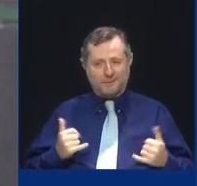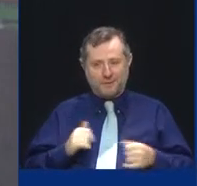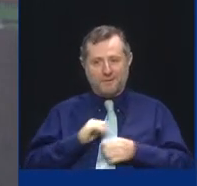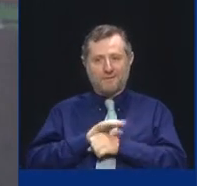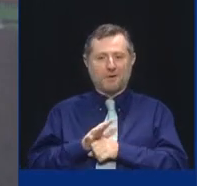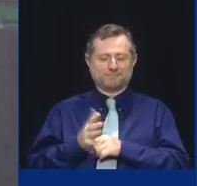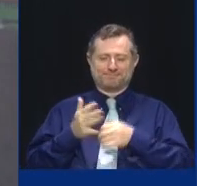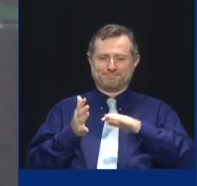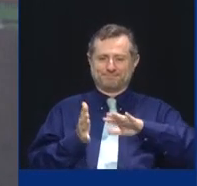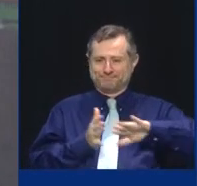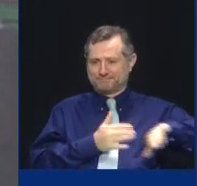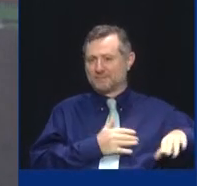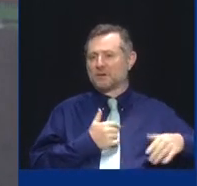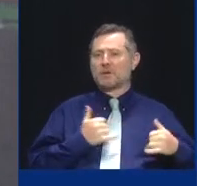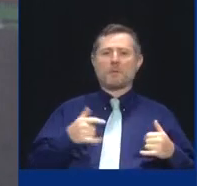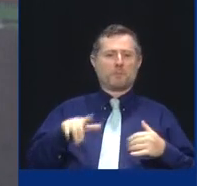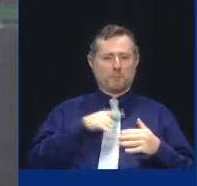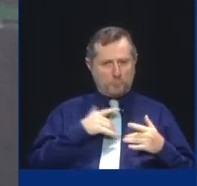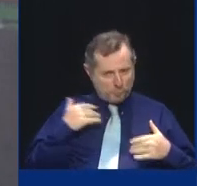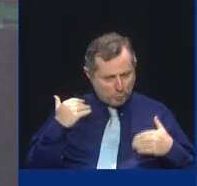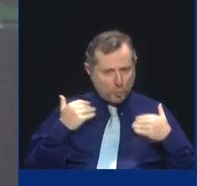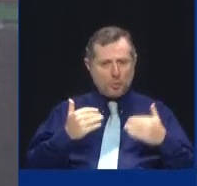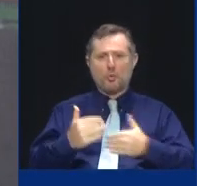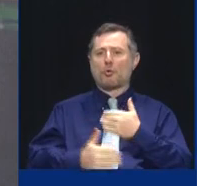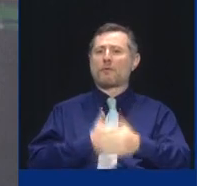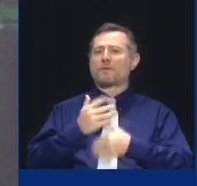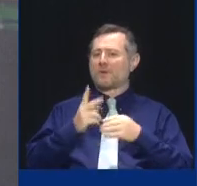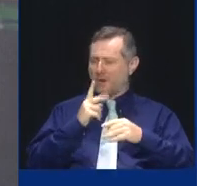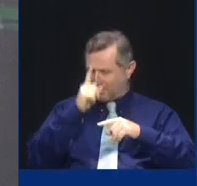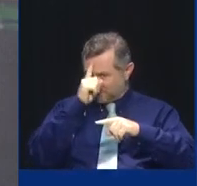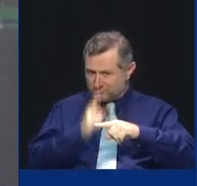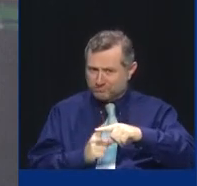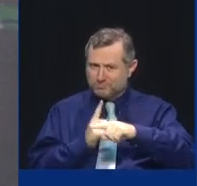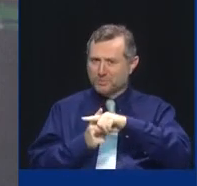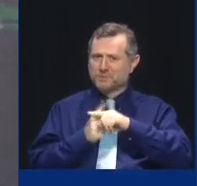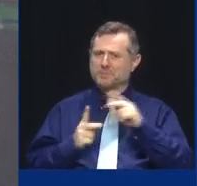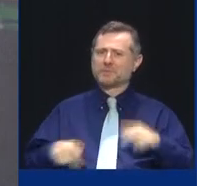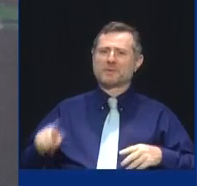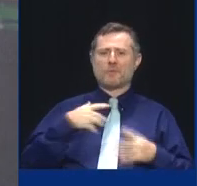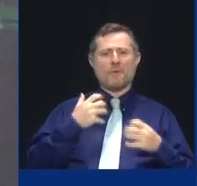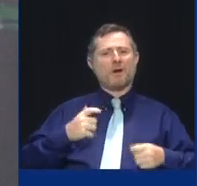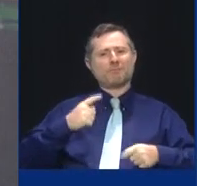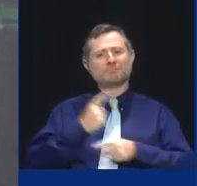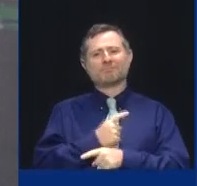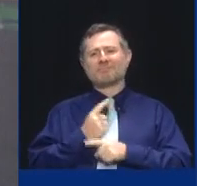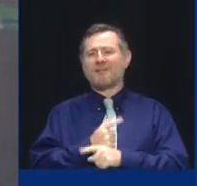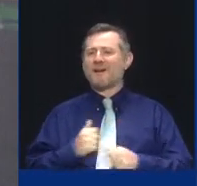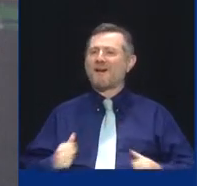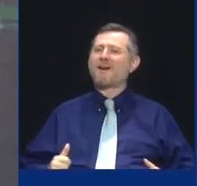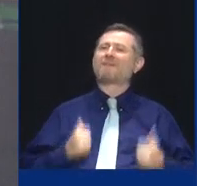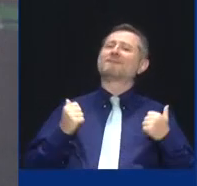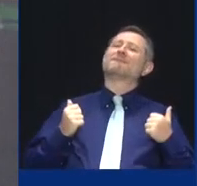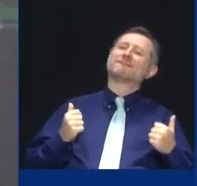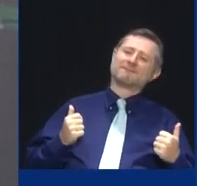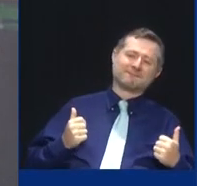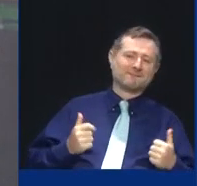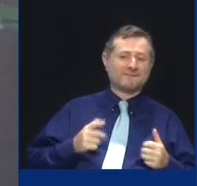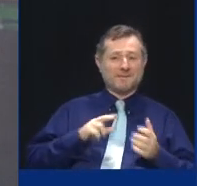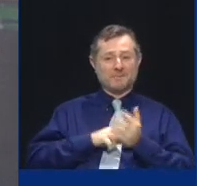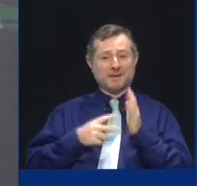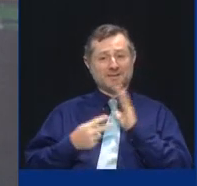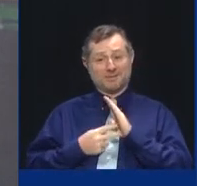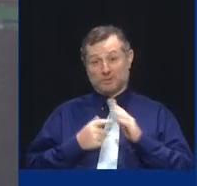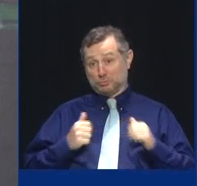And in the post-COVID period, people are saying, I want to get back to living. I want to get back to life. Life is not just about